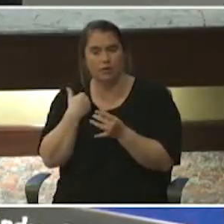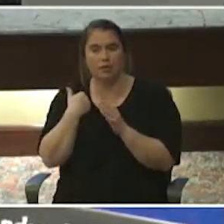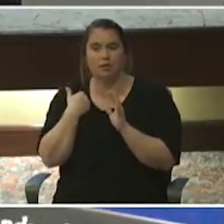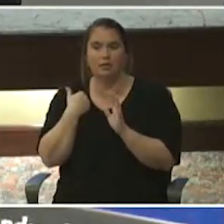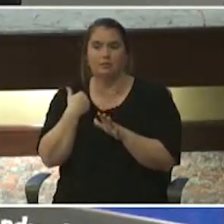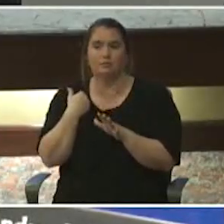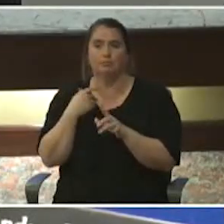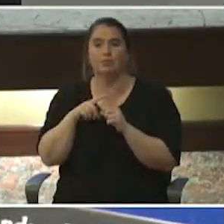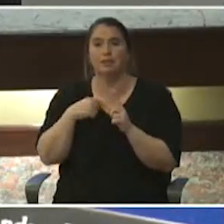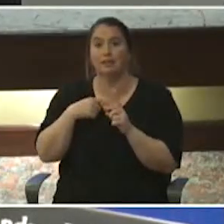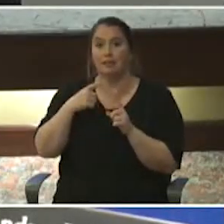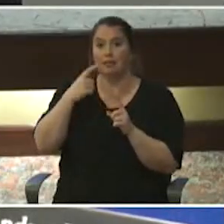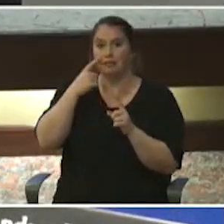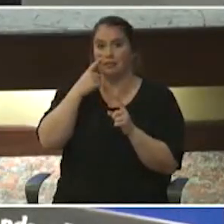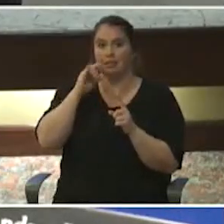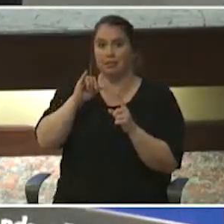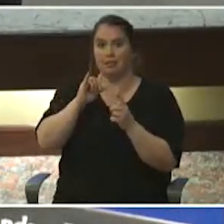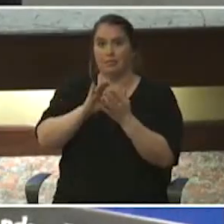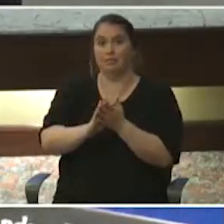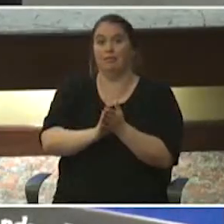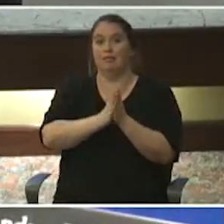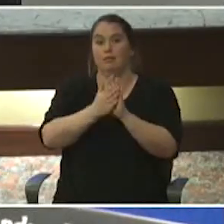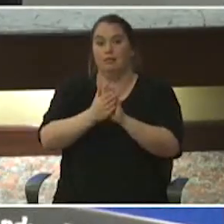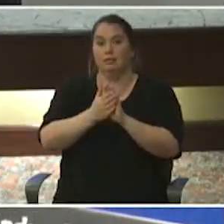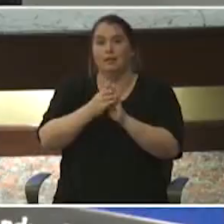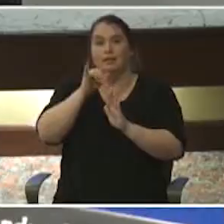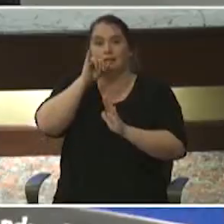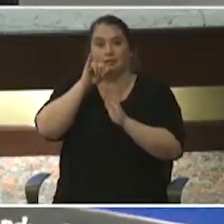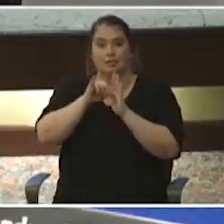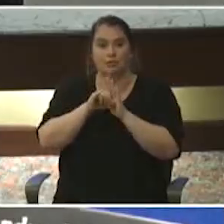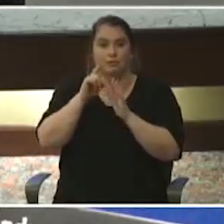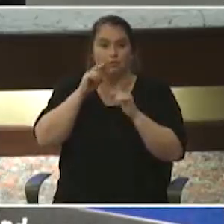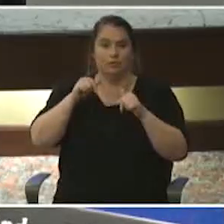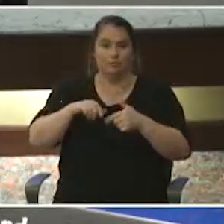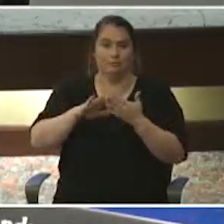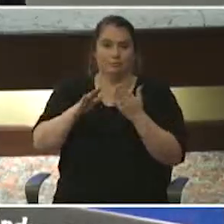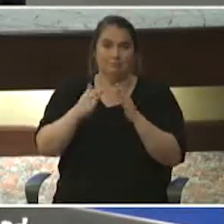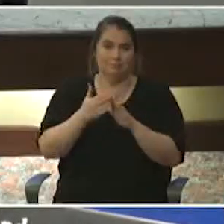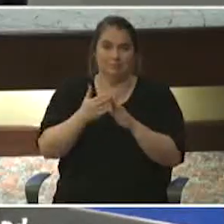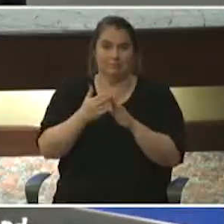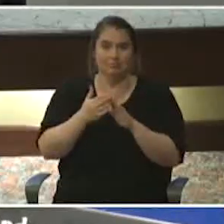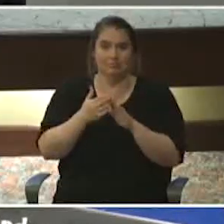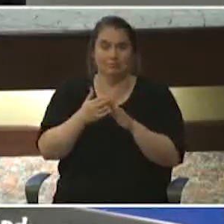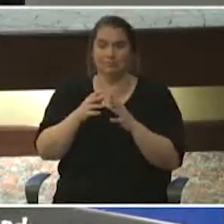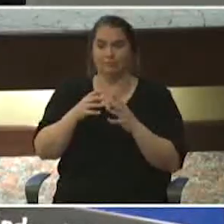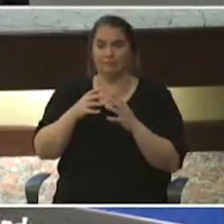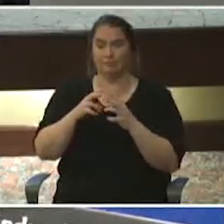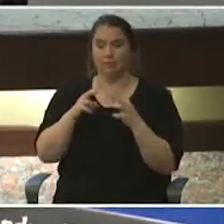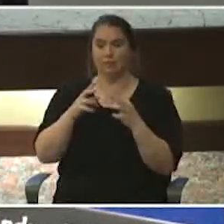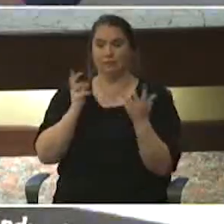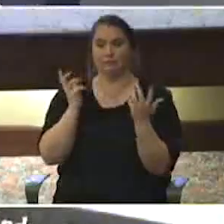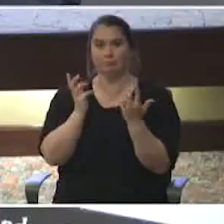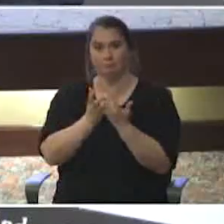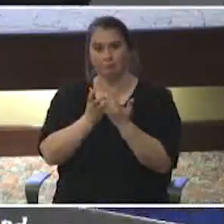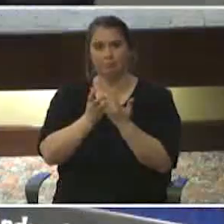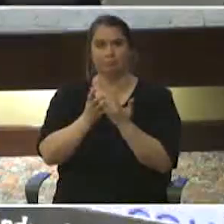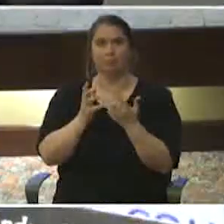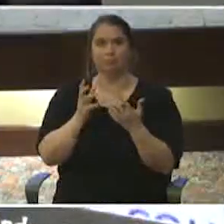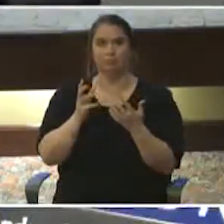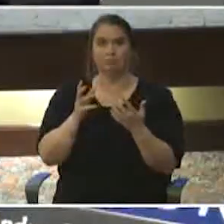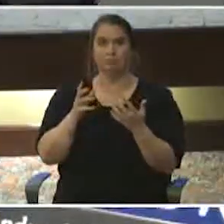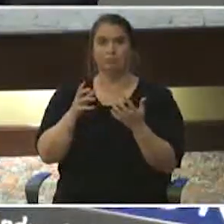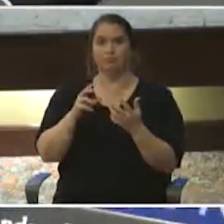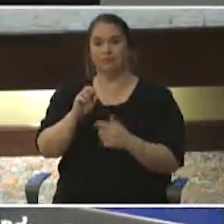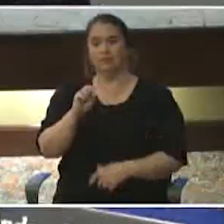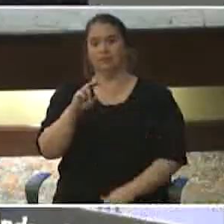I think that it became sort of an identification of the city, you know, a very complementary to our historic suspension bridge